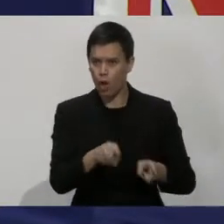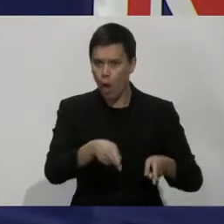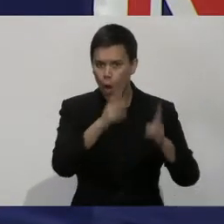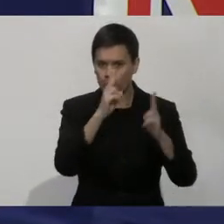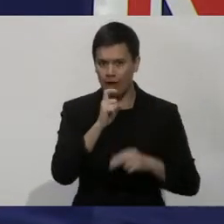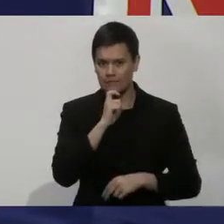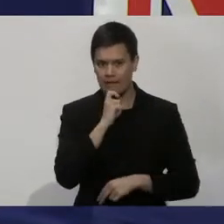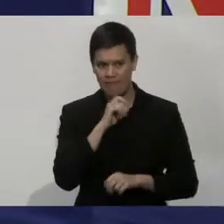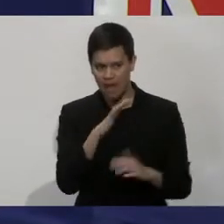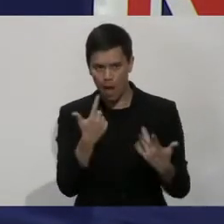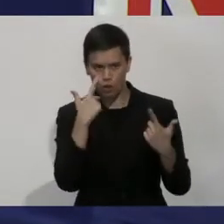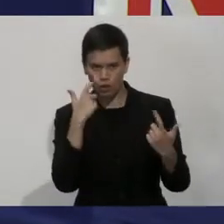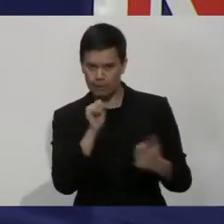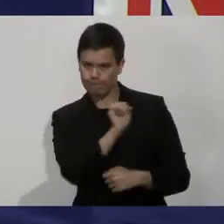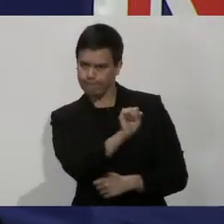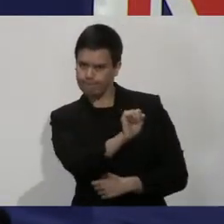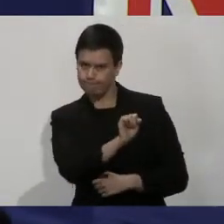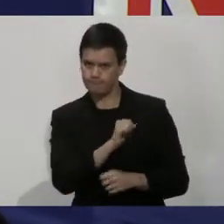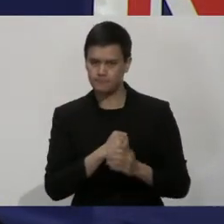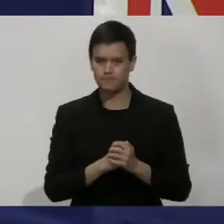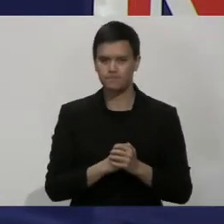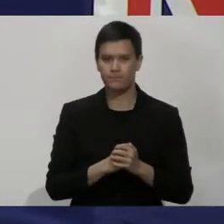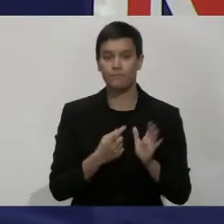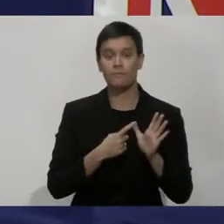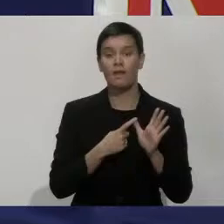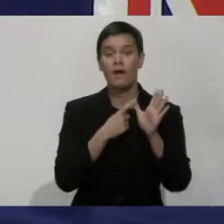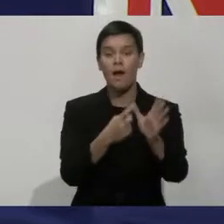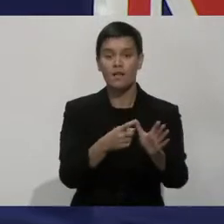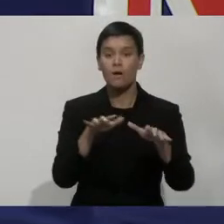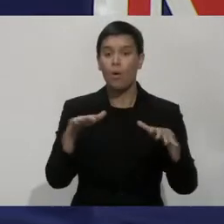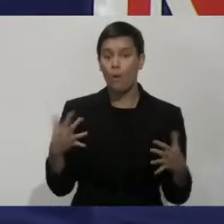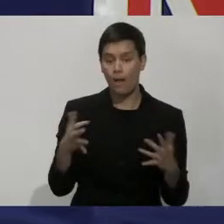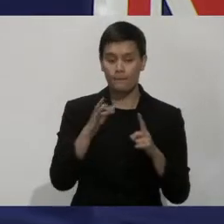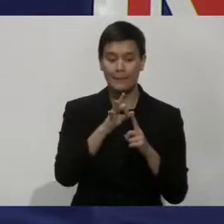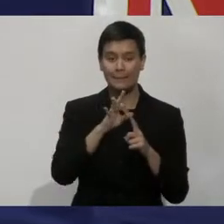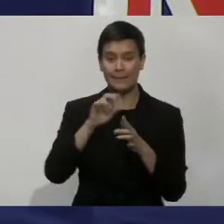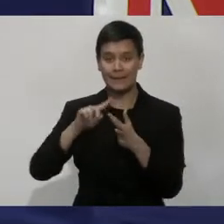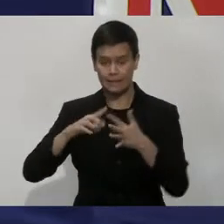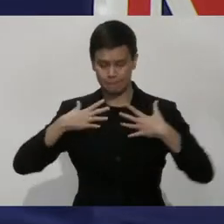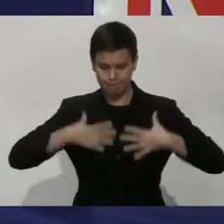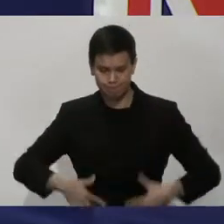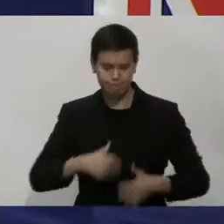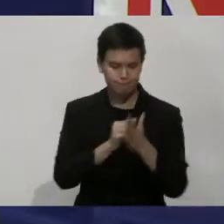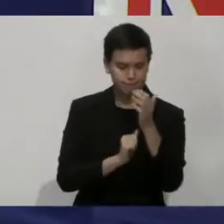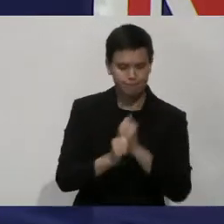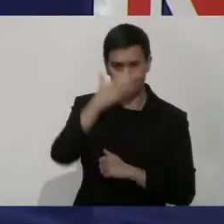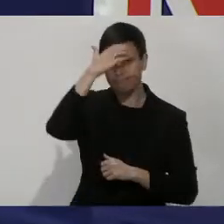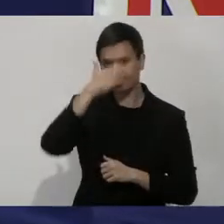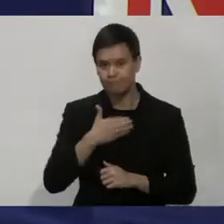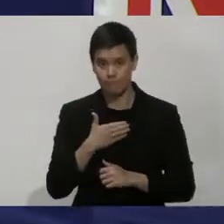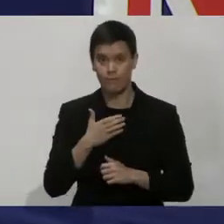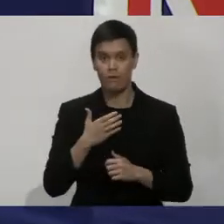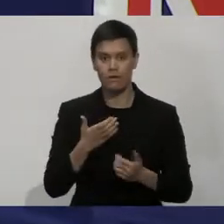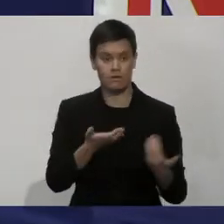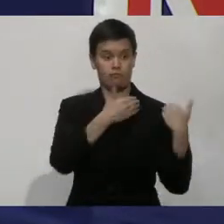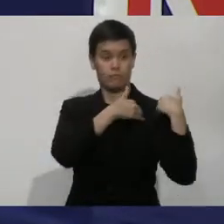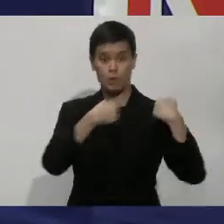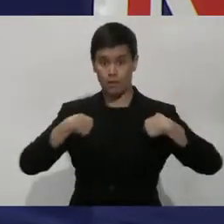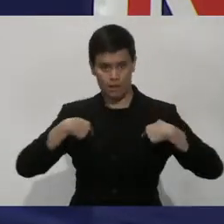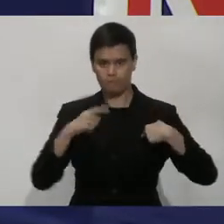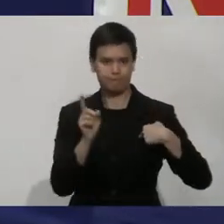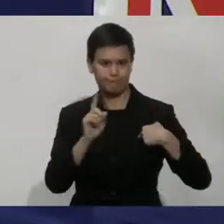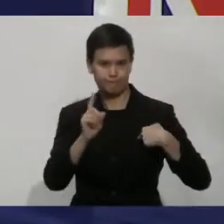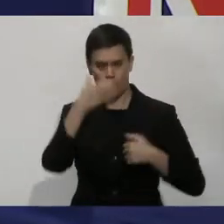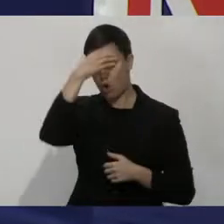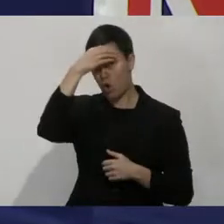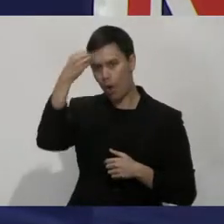whether protocols are followed, and the fact that they are, I'm sure, is the purview of Air Commodore Webb. But what I can say is, to